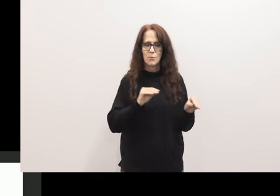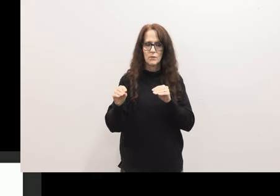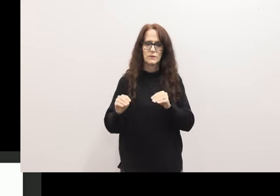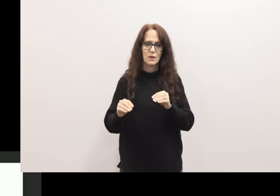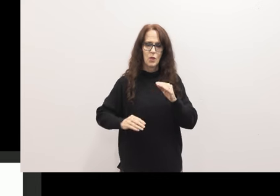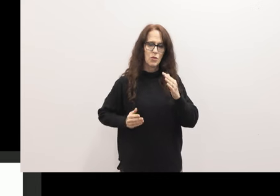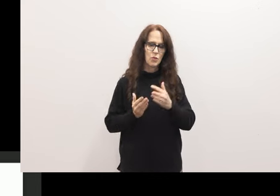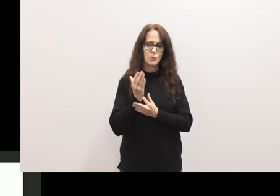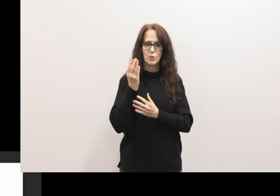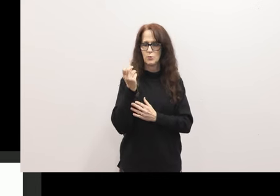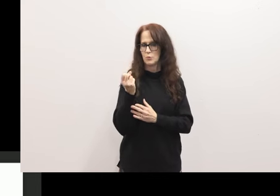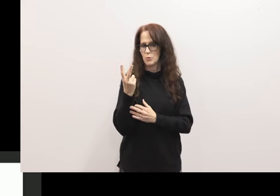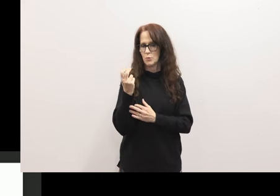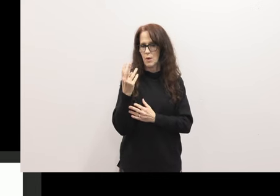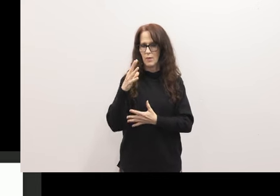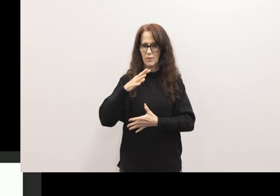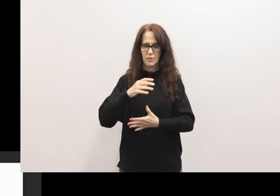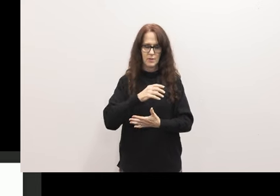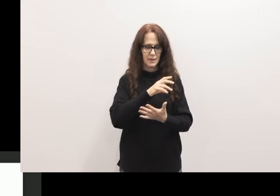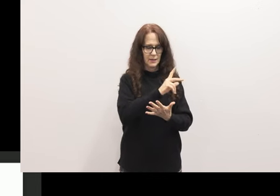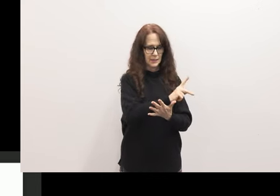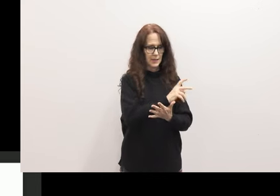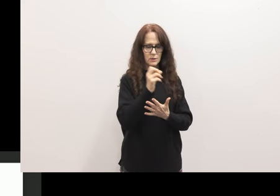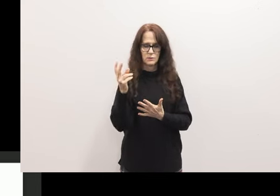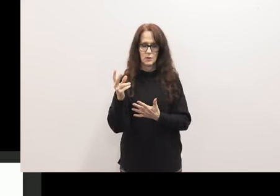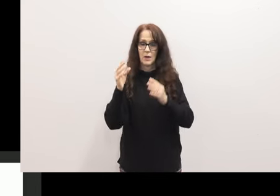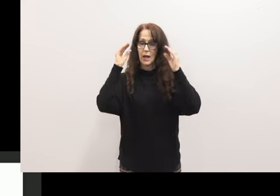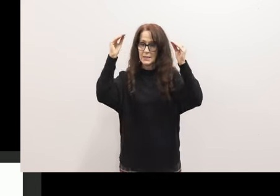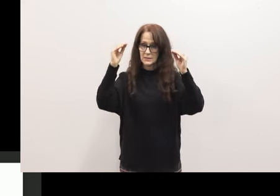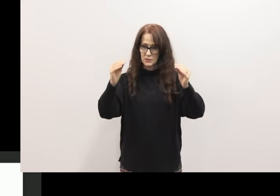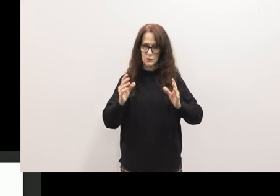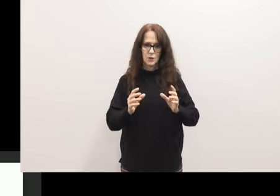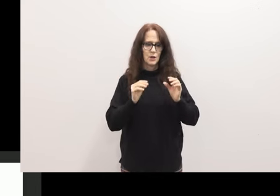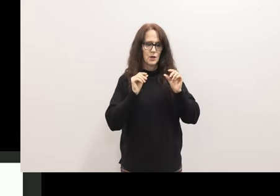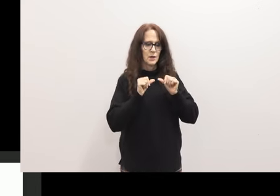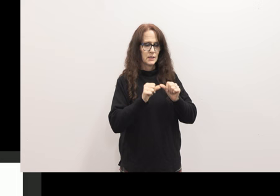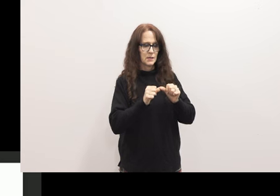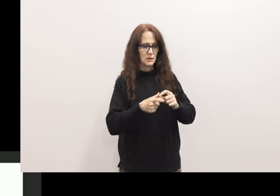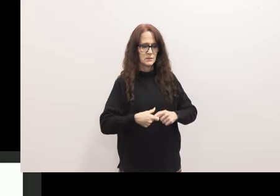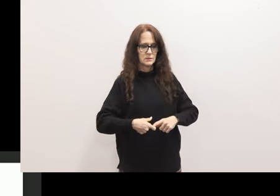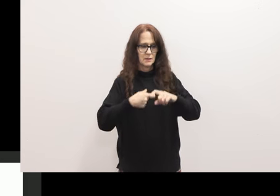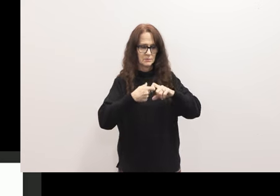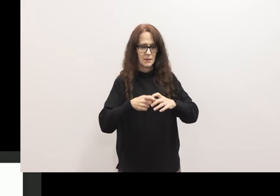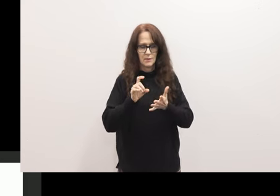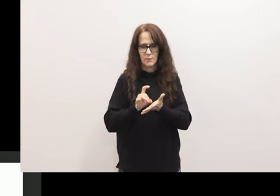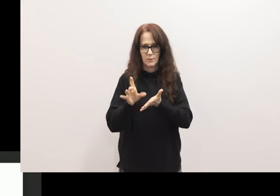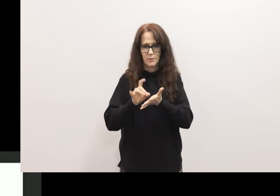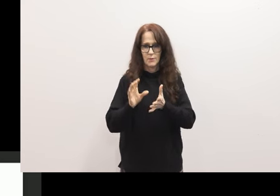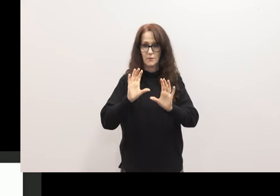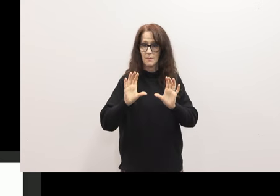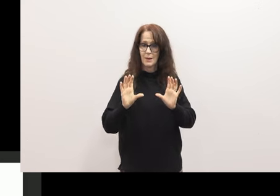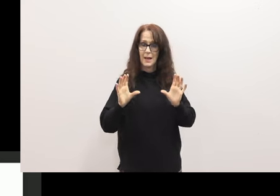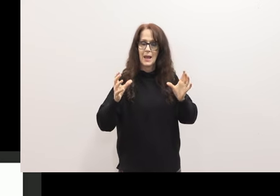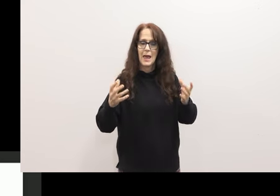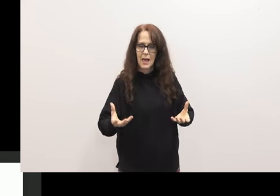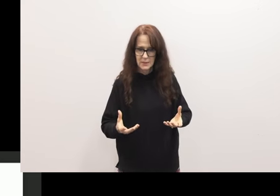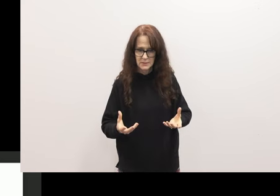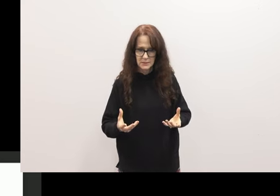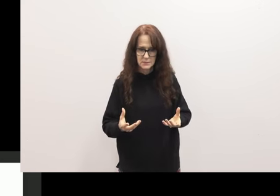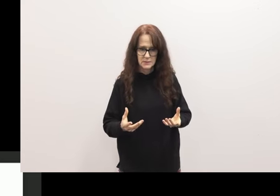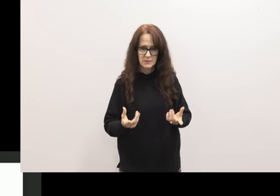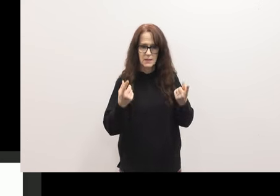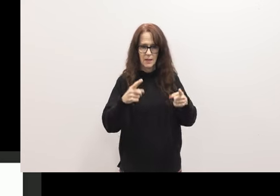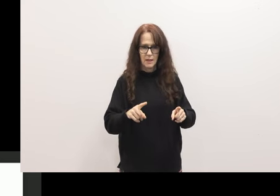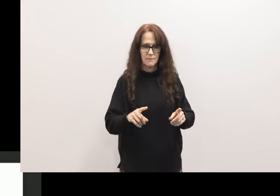course, the provision where a teacher can continue to suspend from their class continues to be in effect.